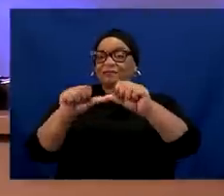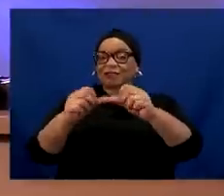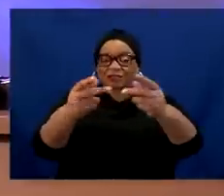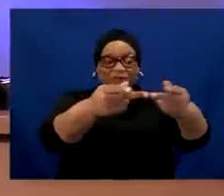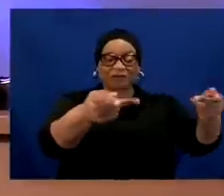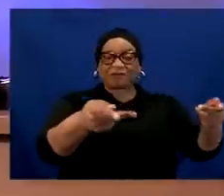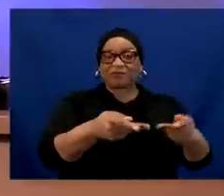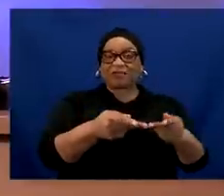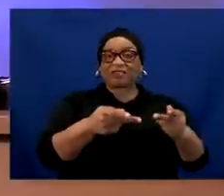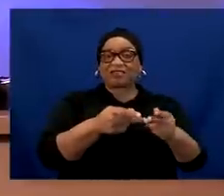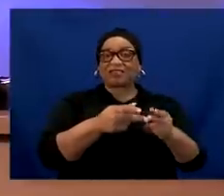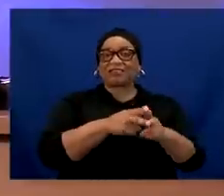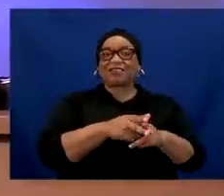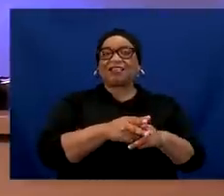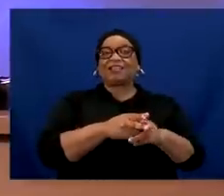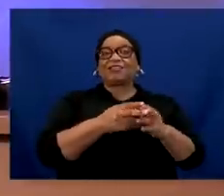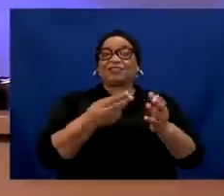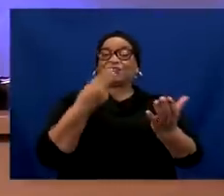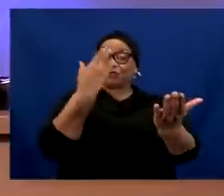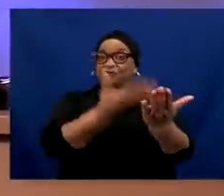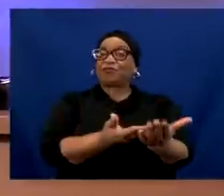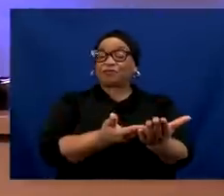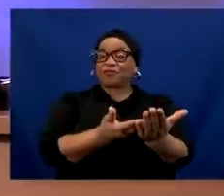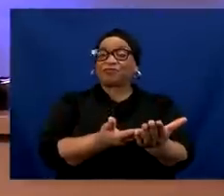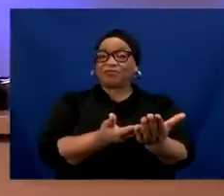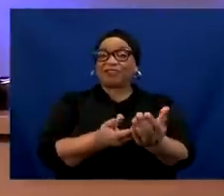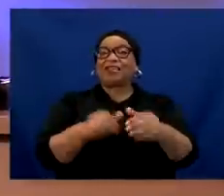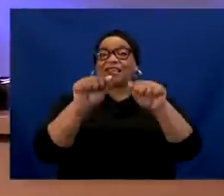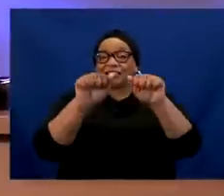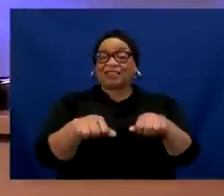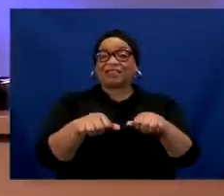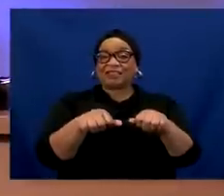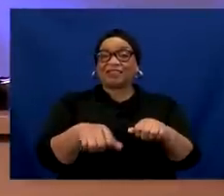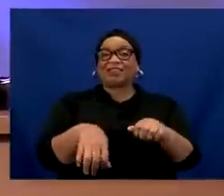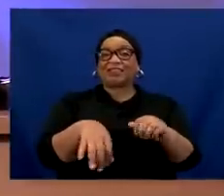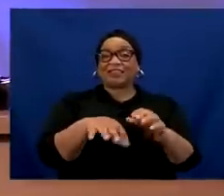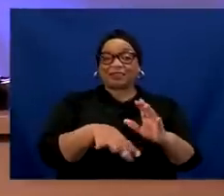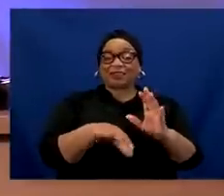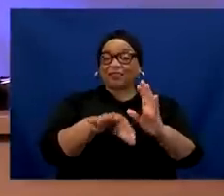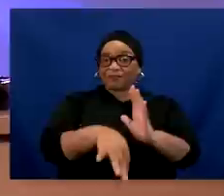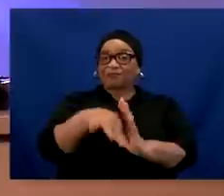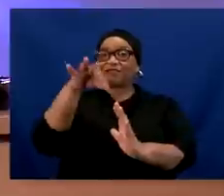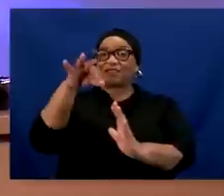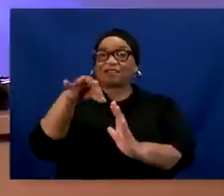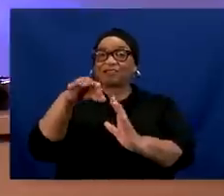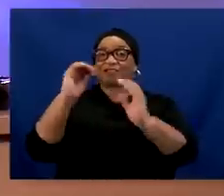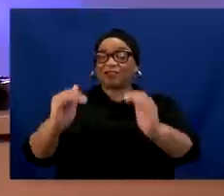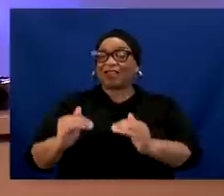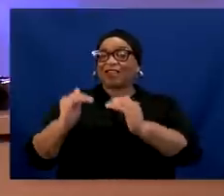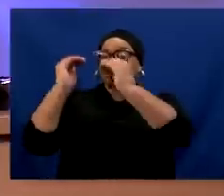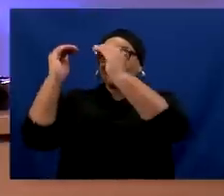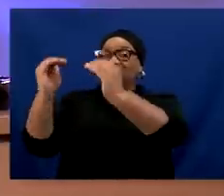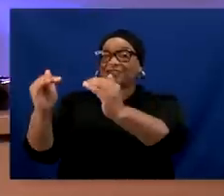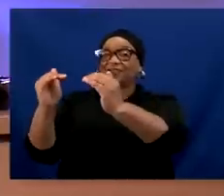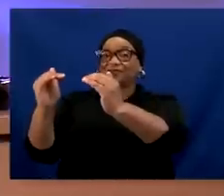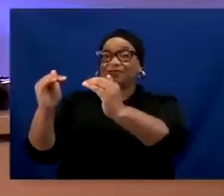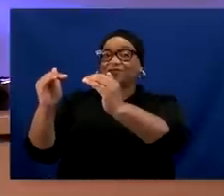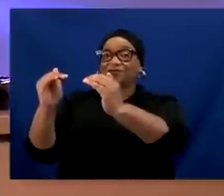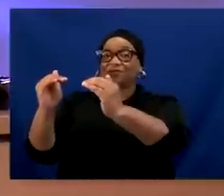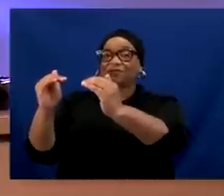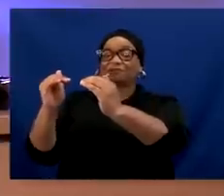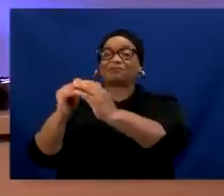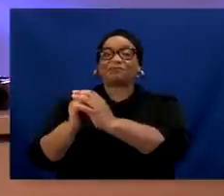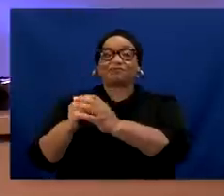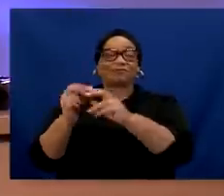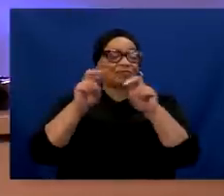of notoriety to prove to you he can still find you where you are and lift you to where you need to be. Look